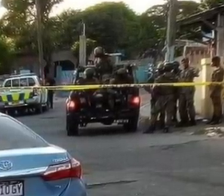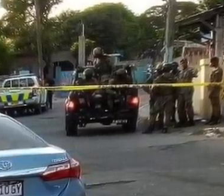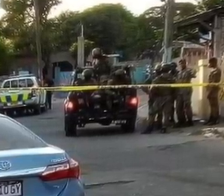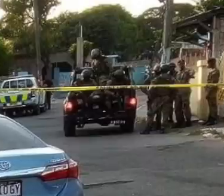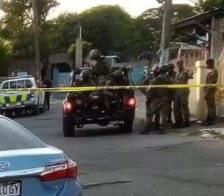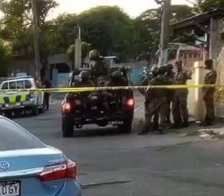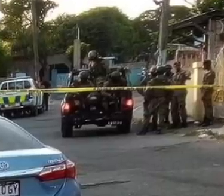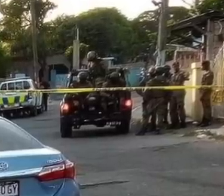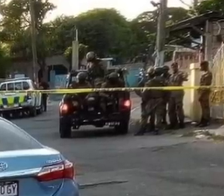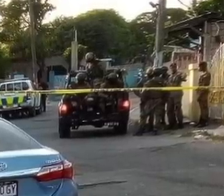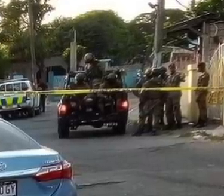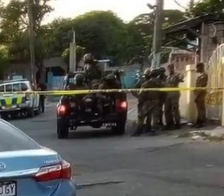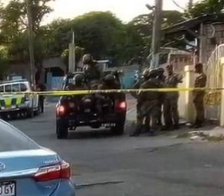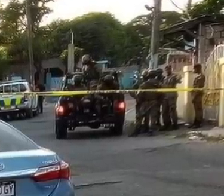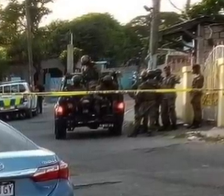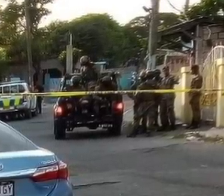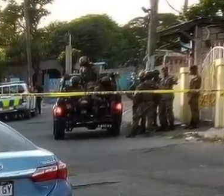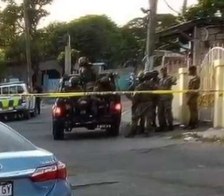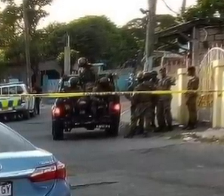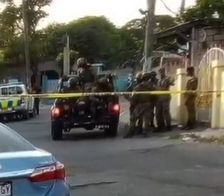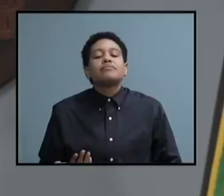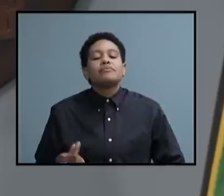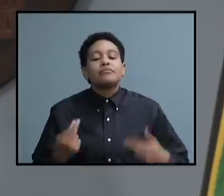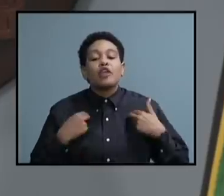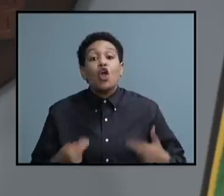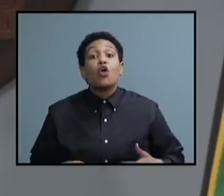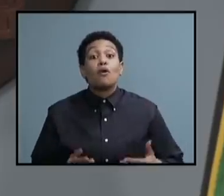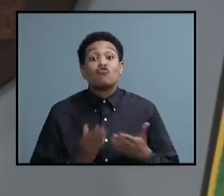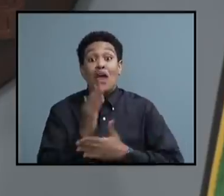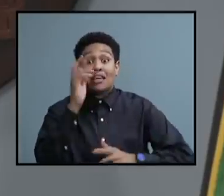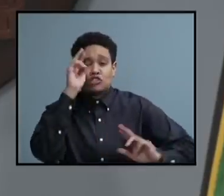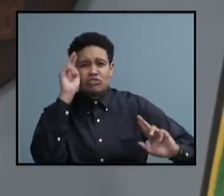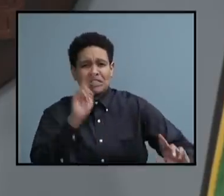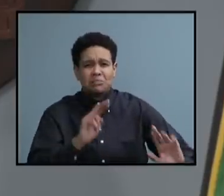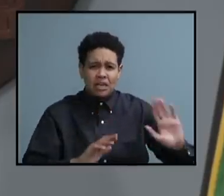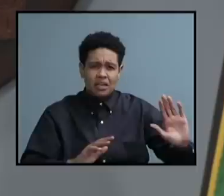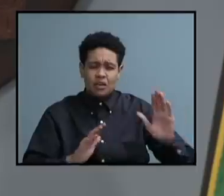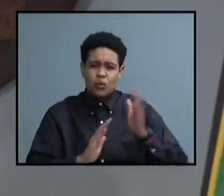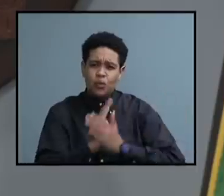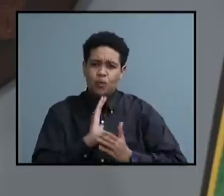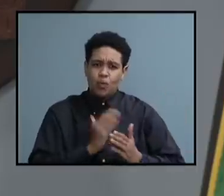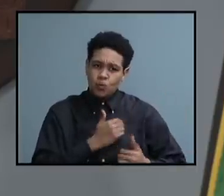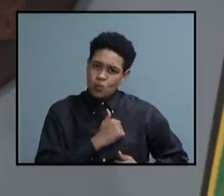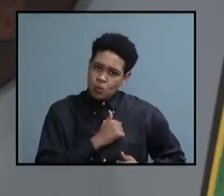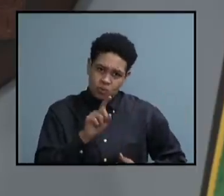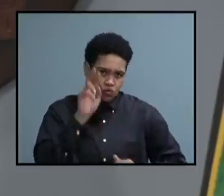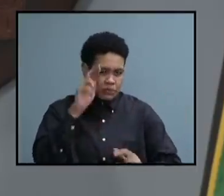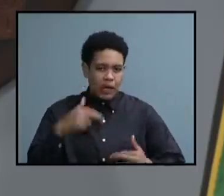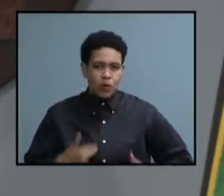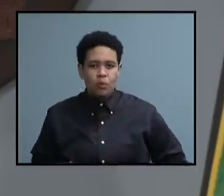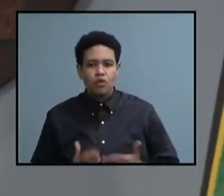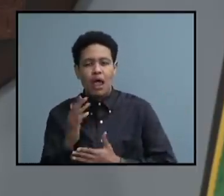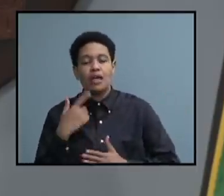enforcement of human rights, respect for human rights by our soldiers. We are committed